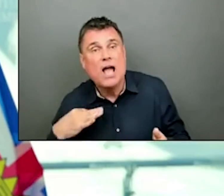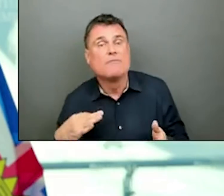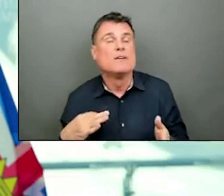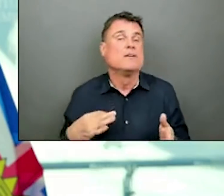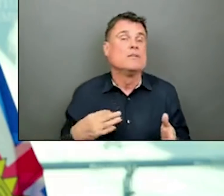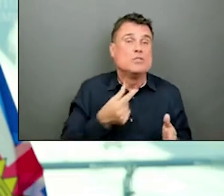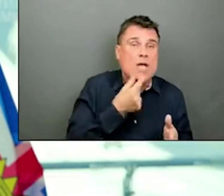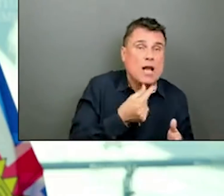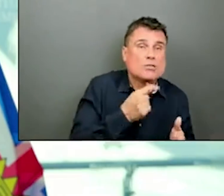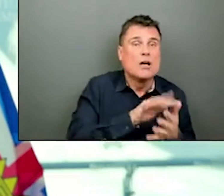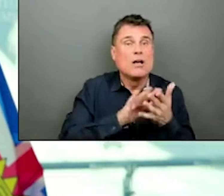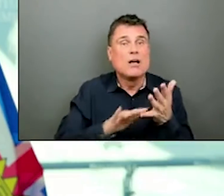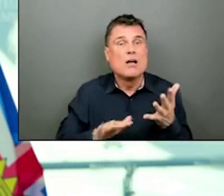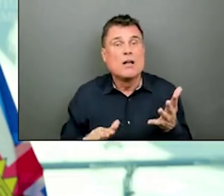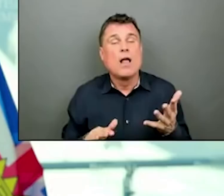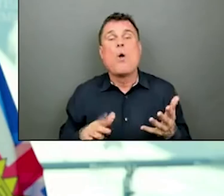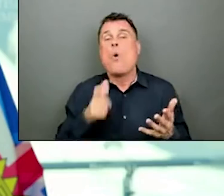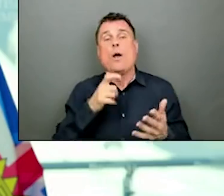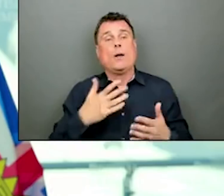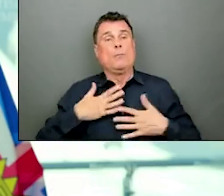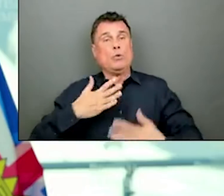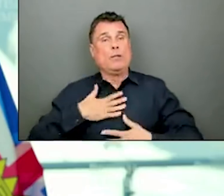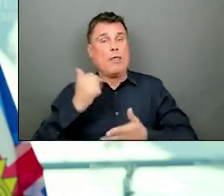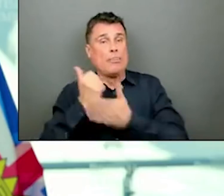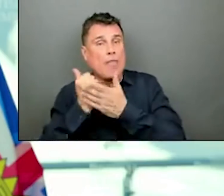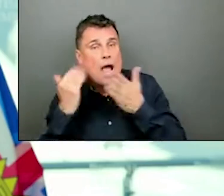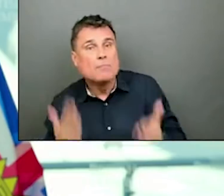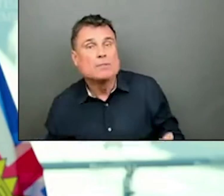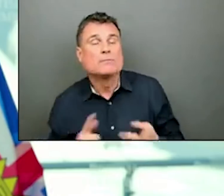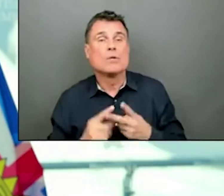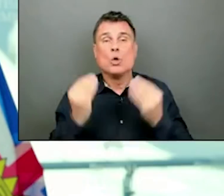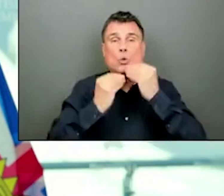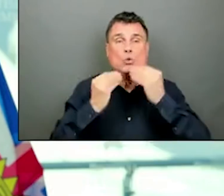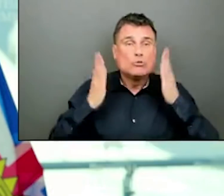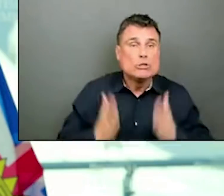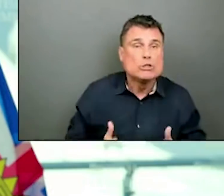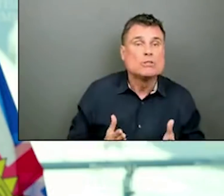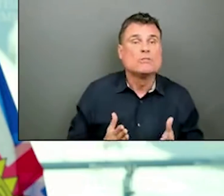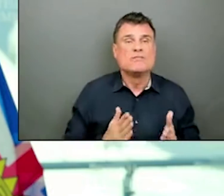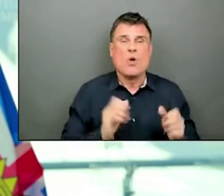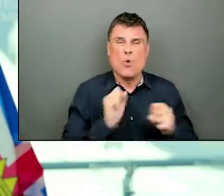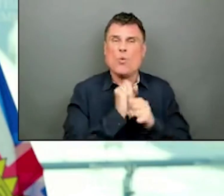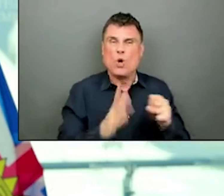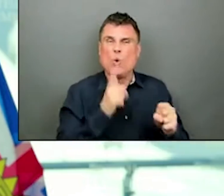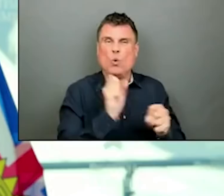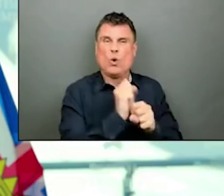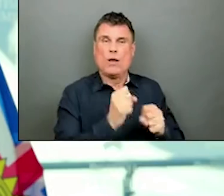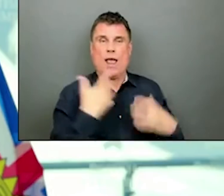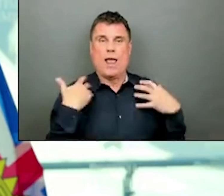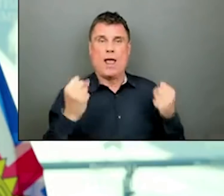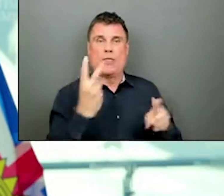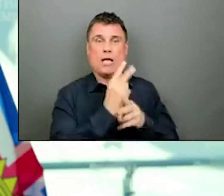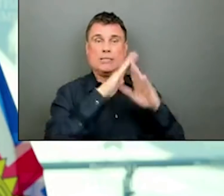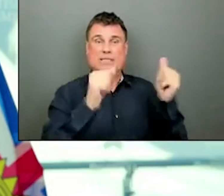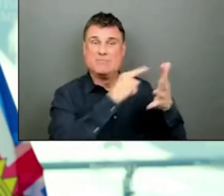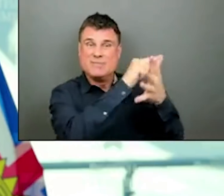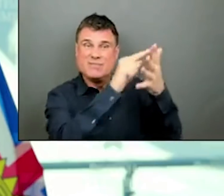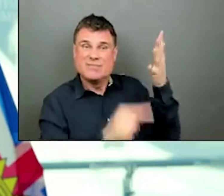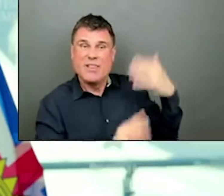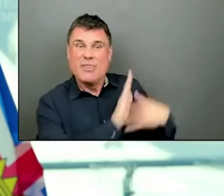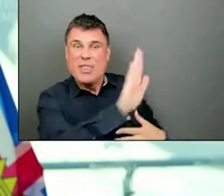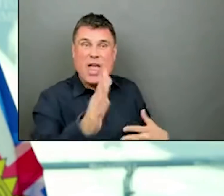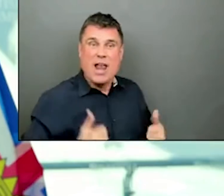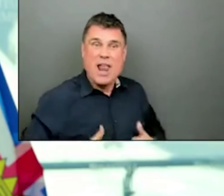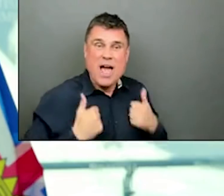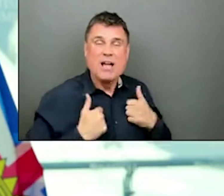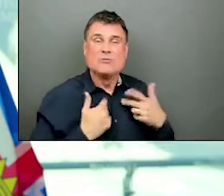respiratory therapists and the nutritionists and all of the people that are keeping people alive and saving lives every day in